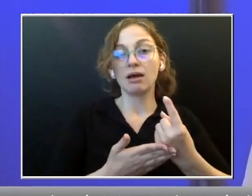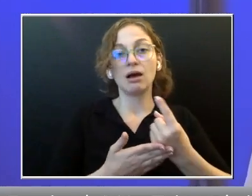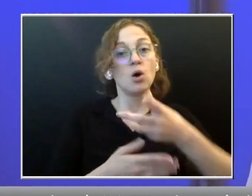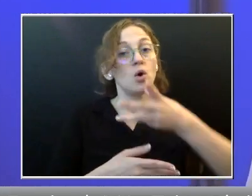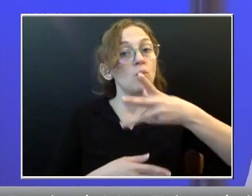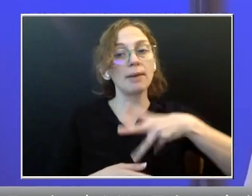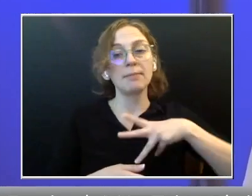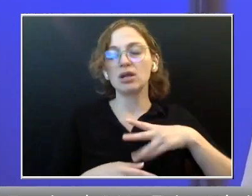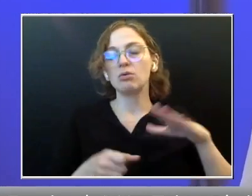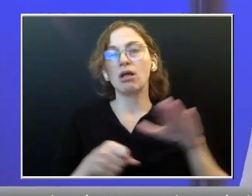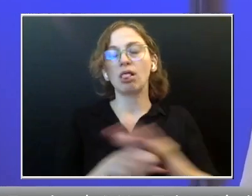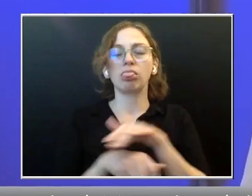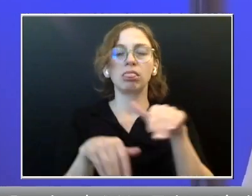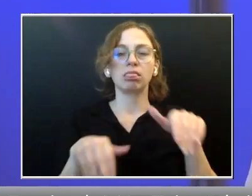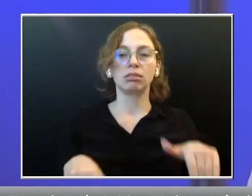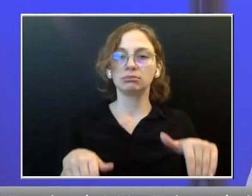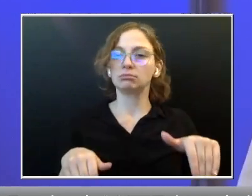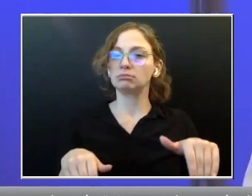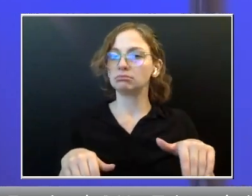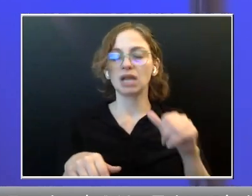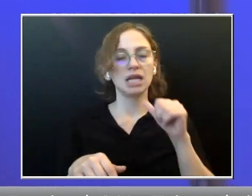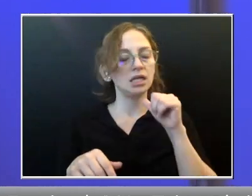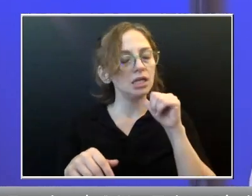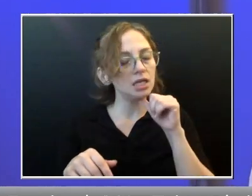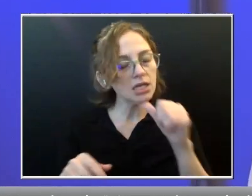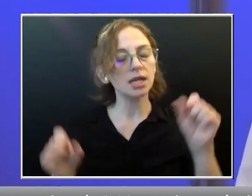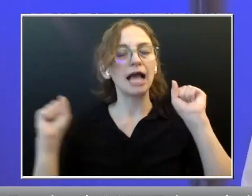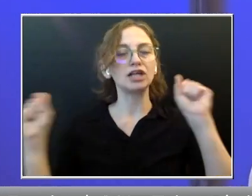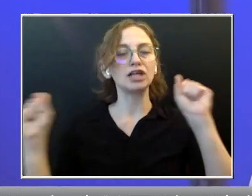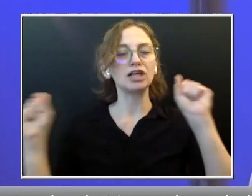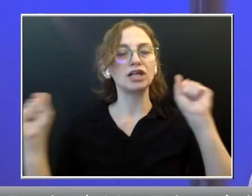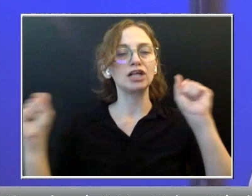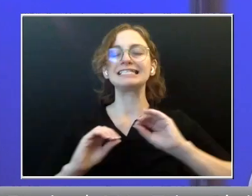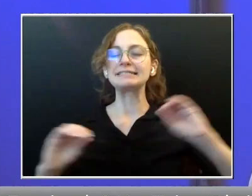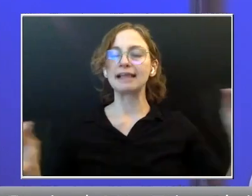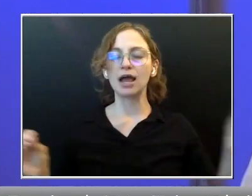breast cancer and were totally unfit, that they could be